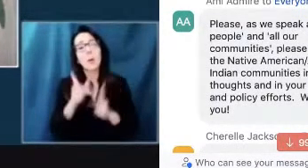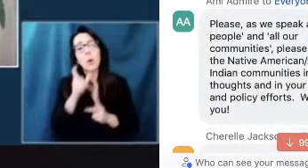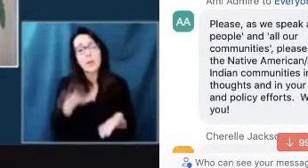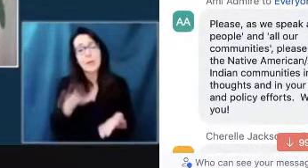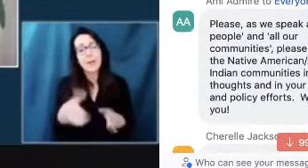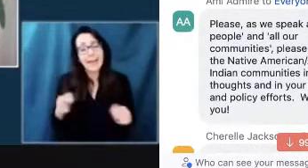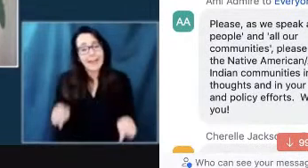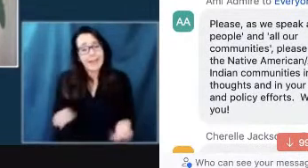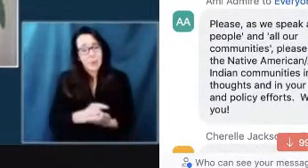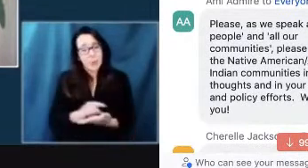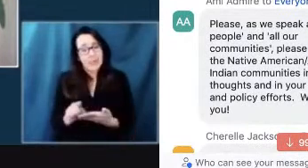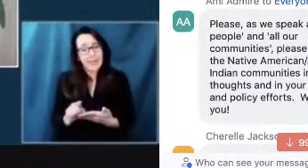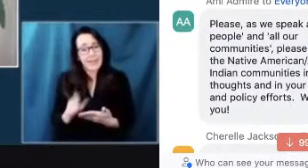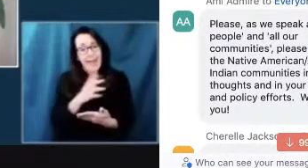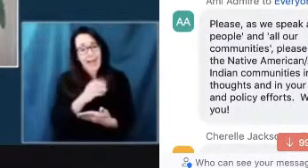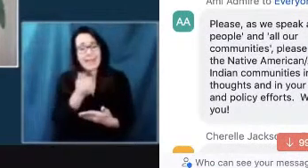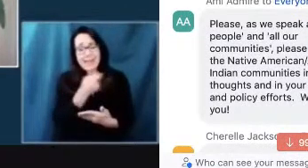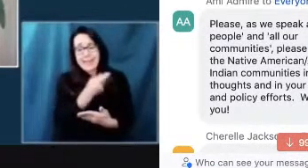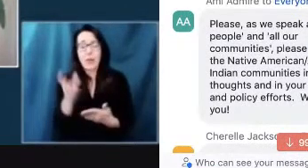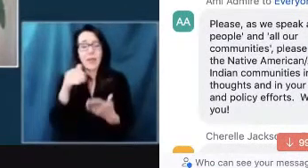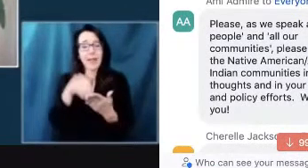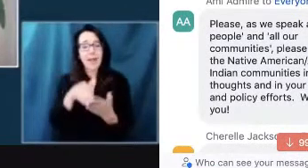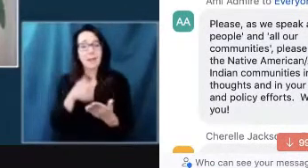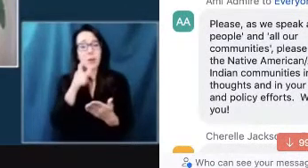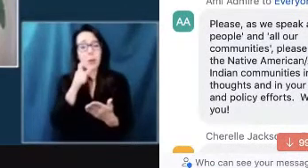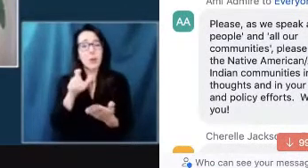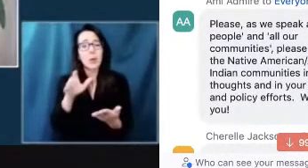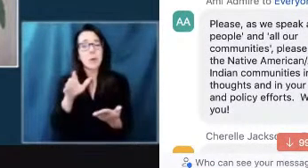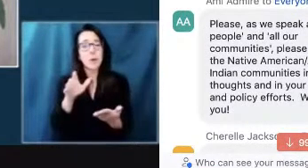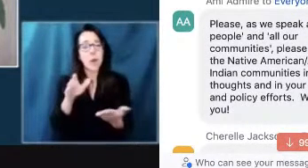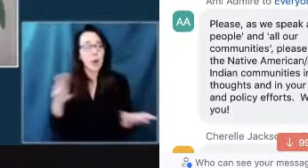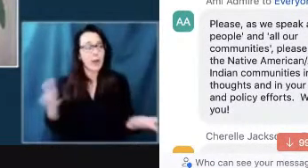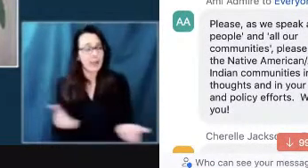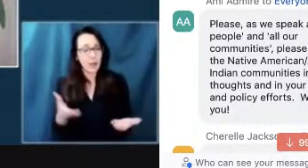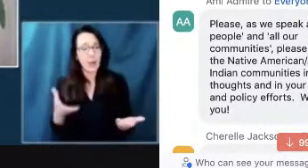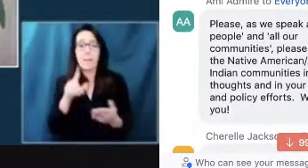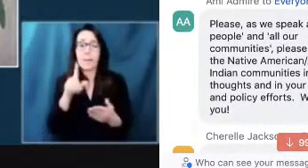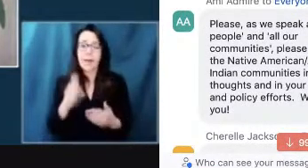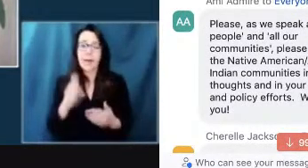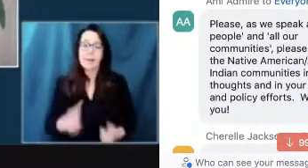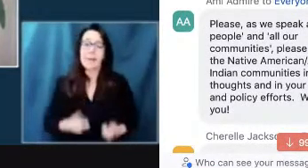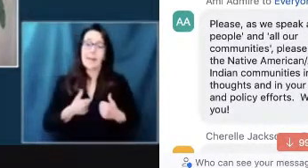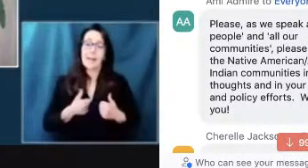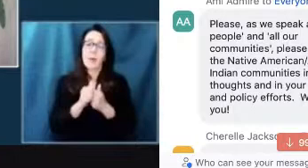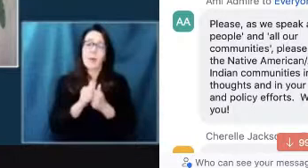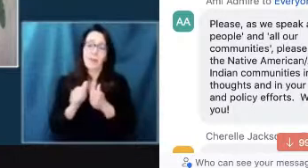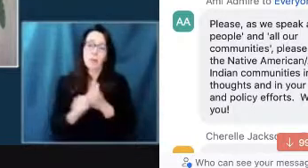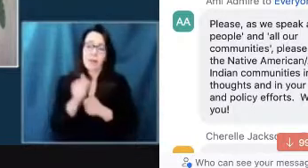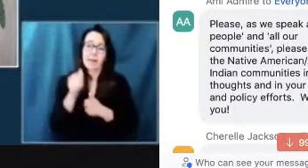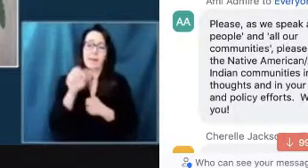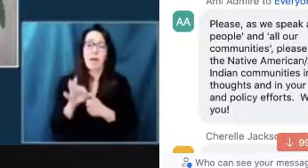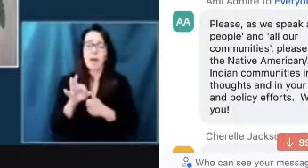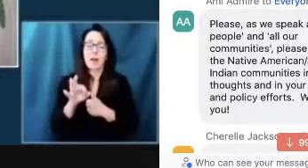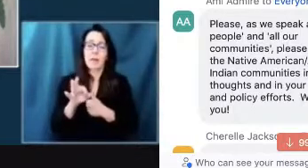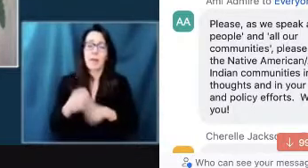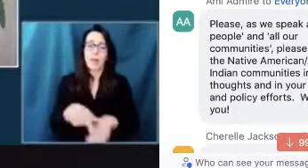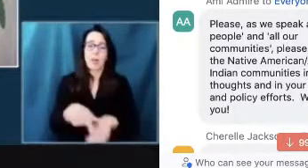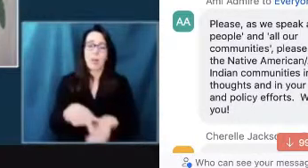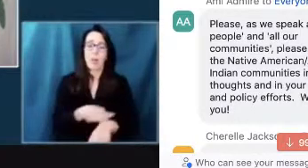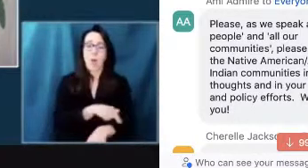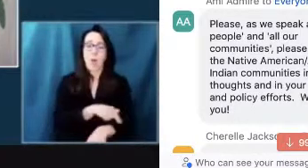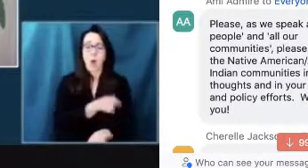California, the thousands this week right here that have COVID and must live with the risk of disability that long COVID may